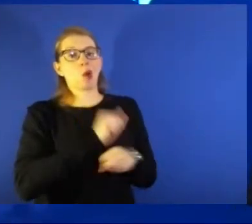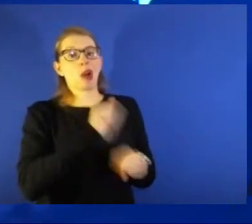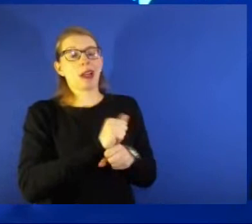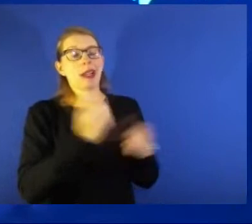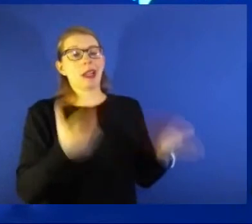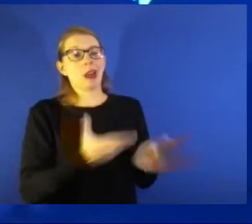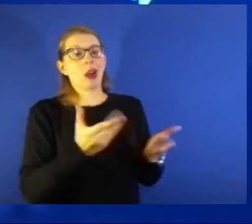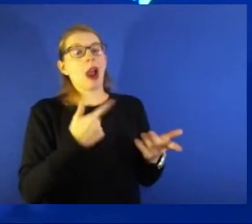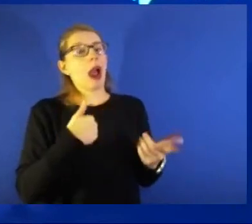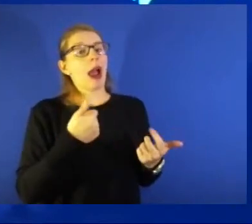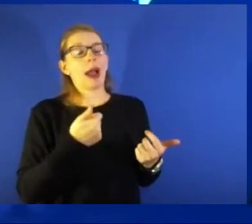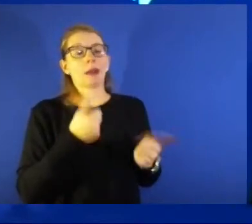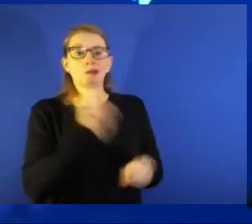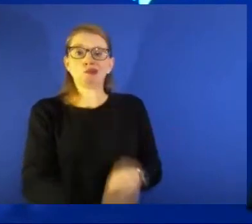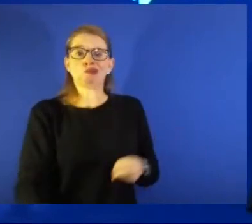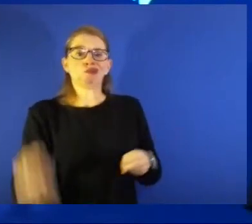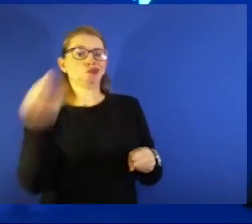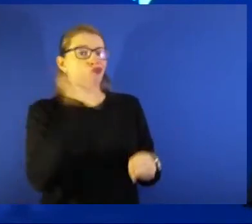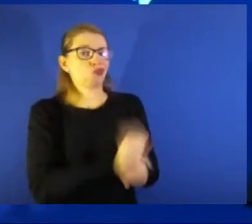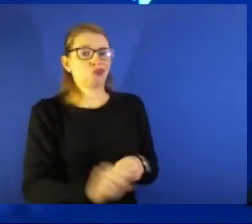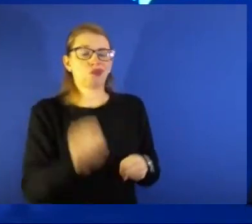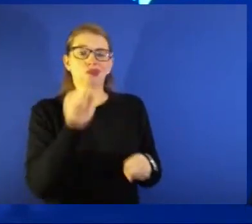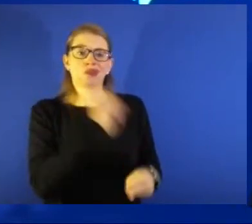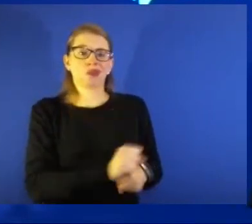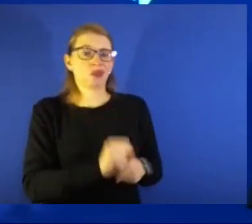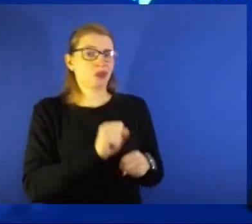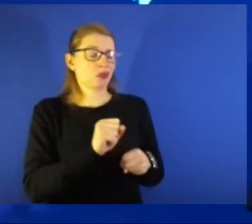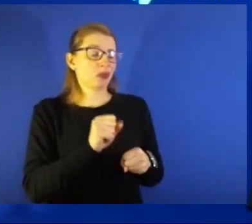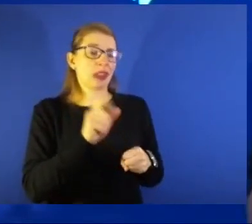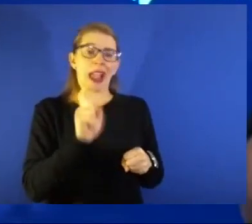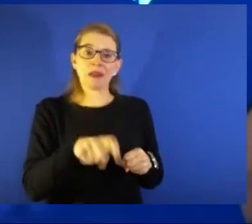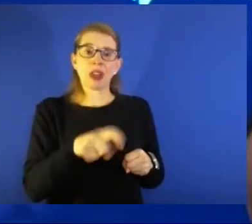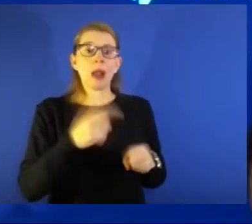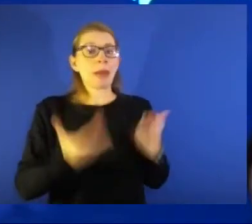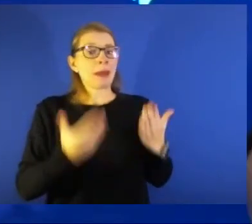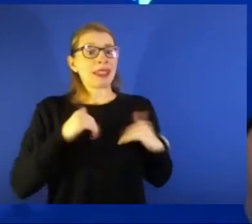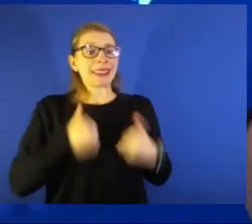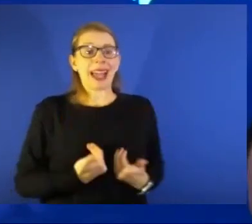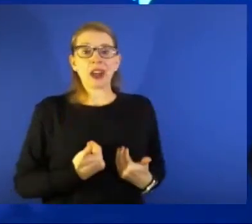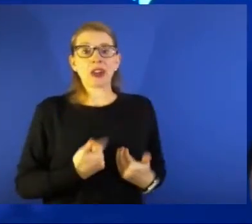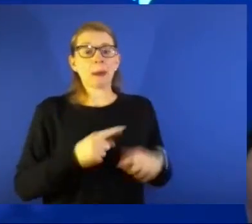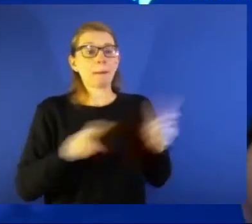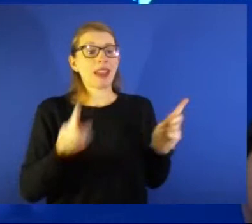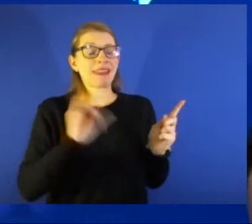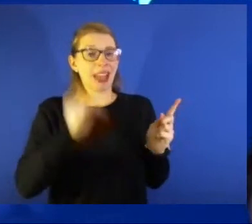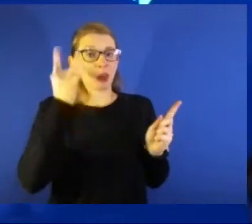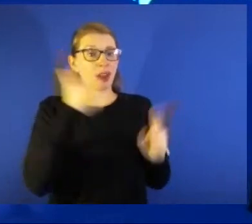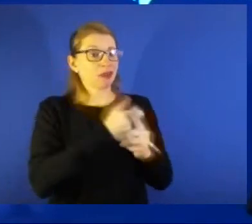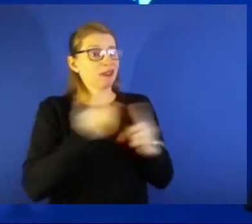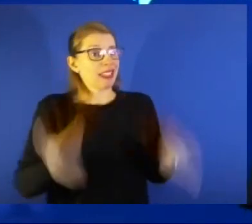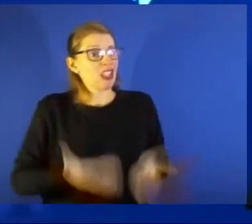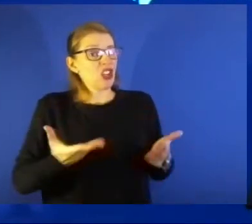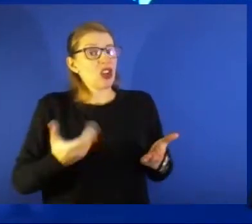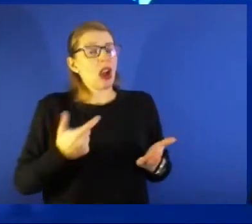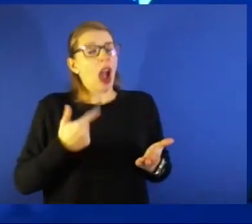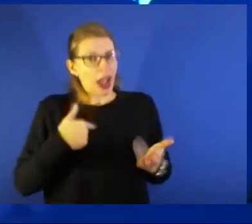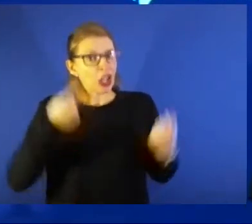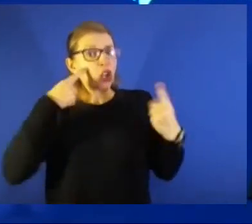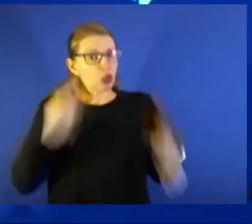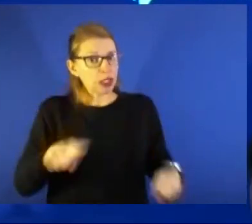were at bedside. I have to give it to you. I might be tired, but this is why you're here. This is what I signed up for. This is what I have